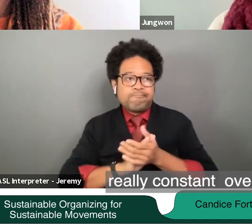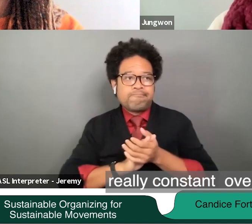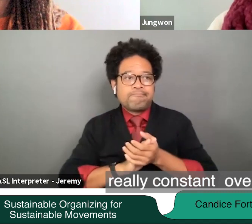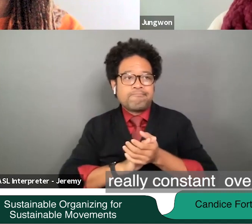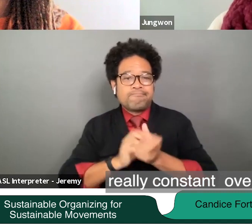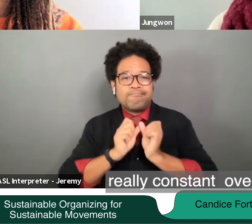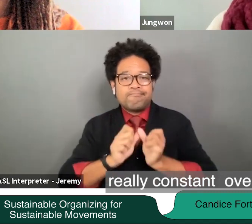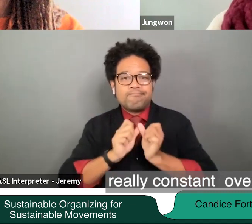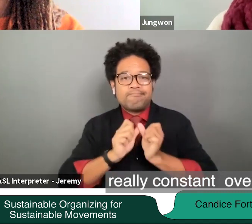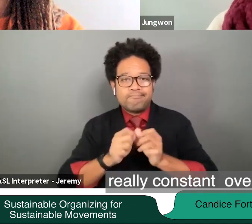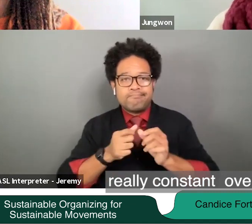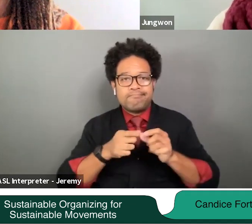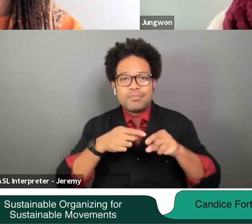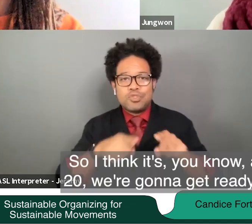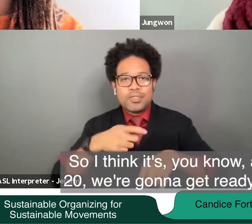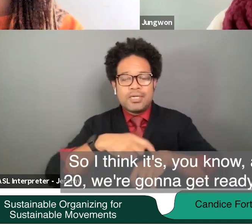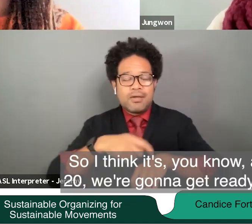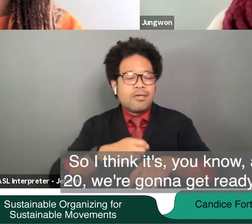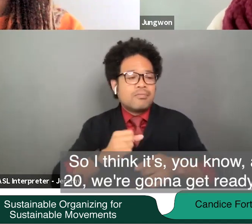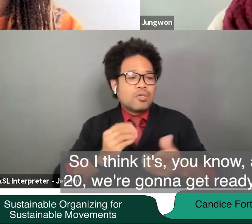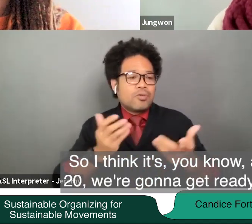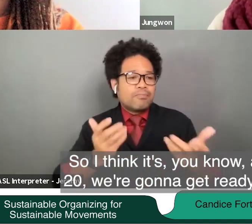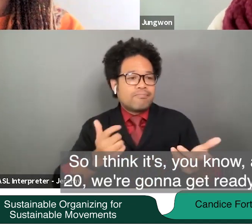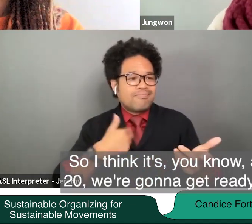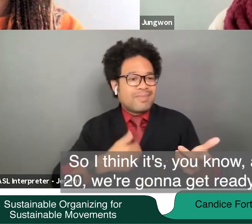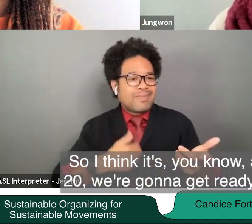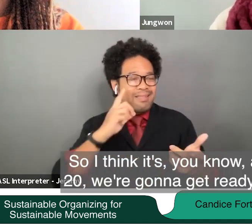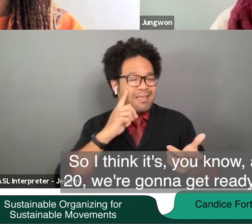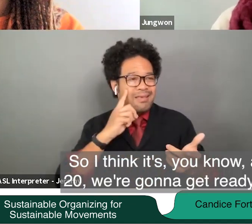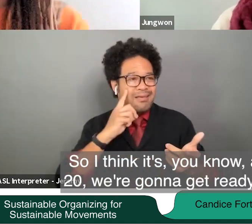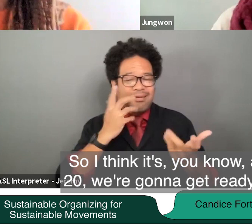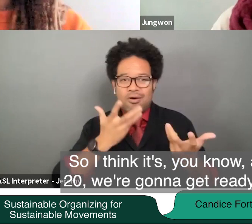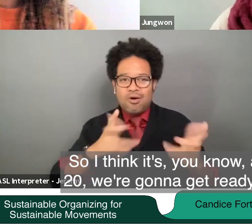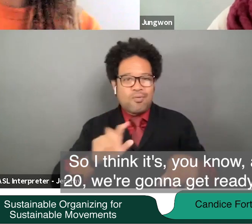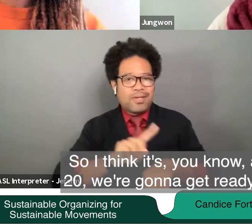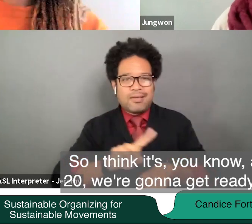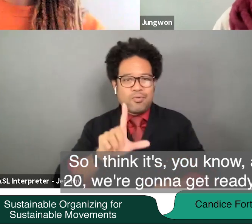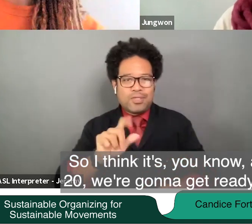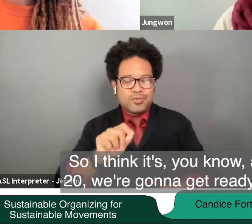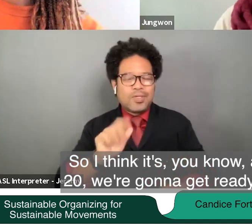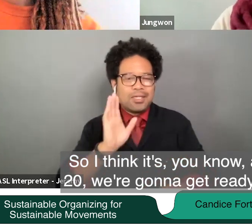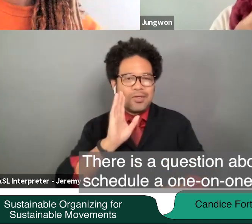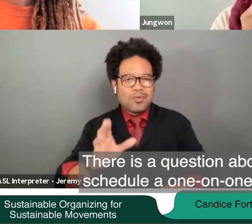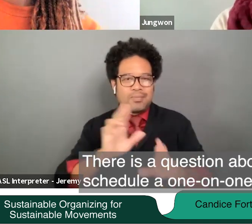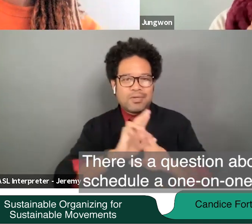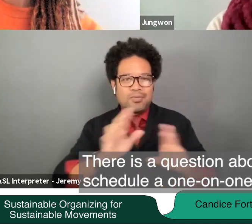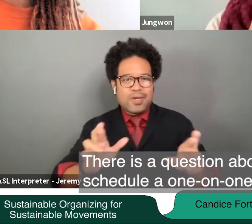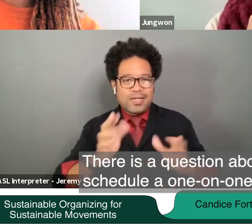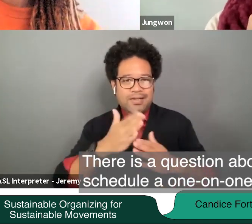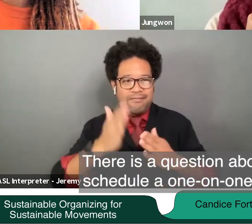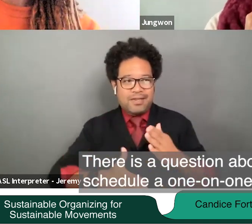constant over time. So I think it's, you know, already 1:20. We're going to get ready to wrap up. There